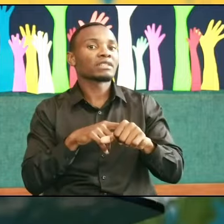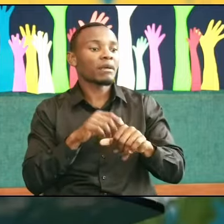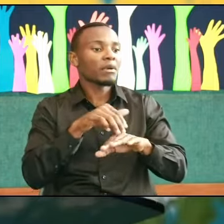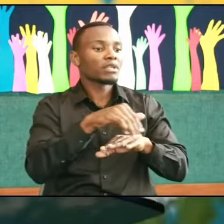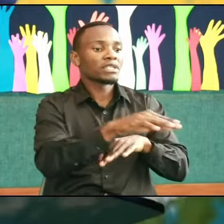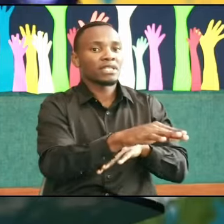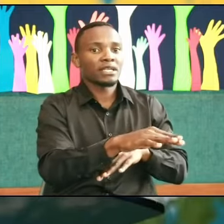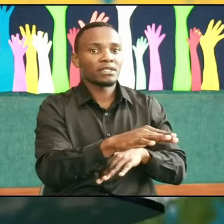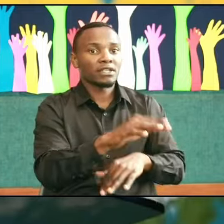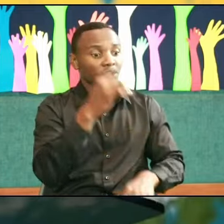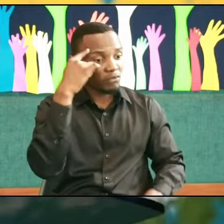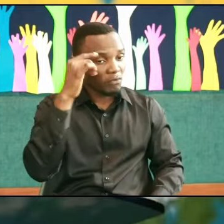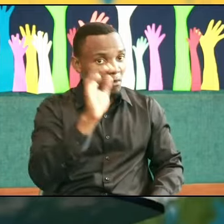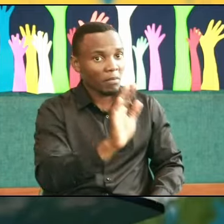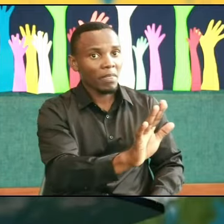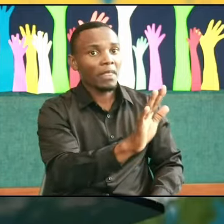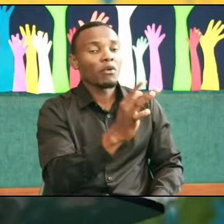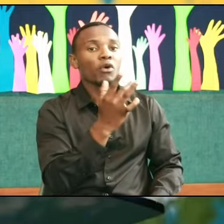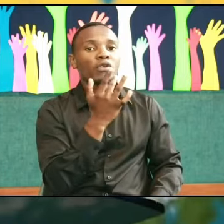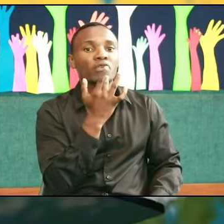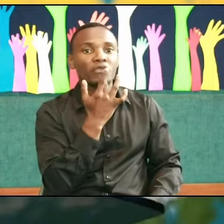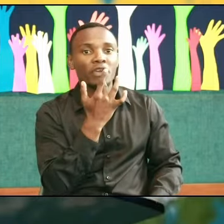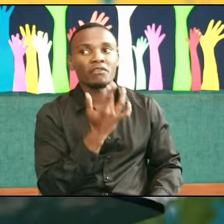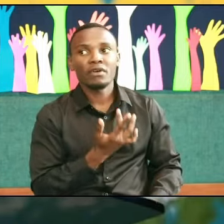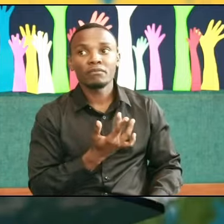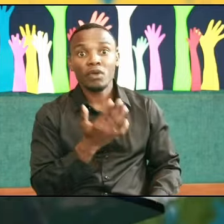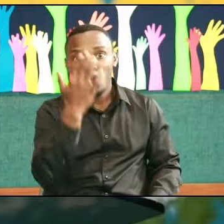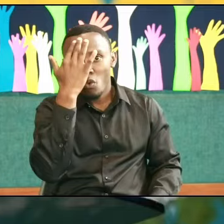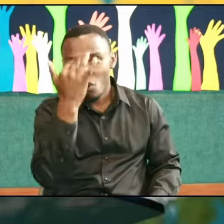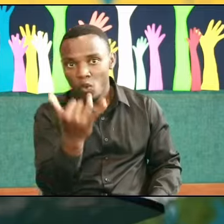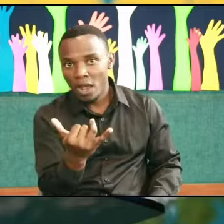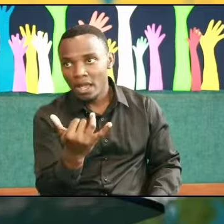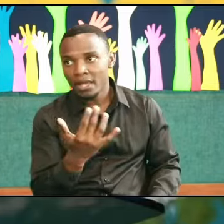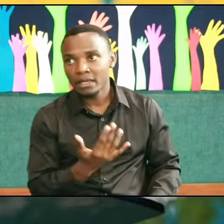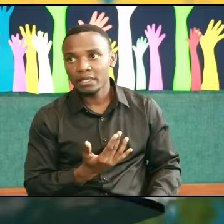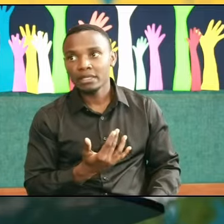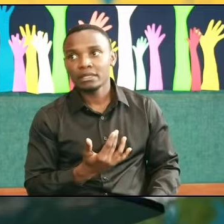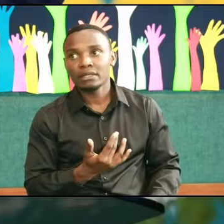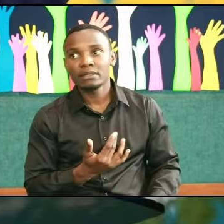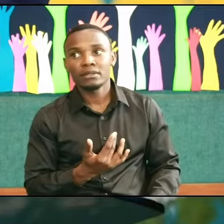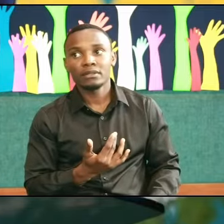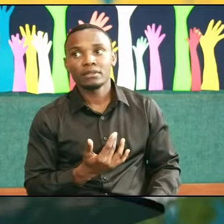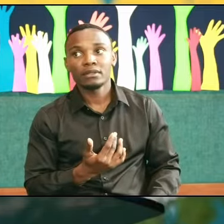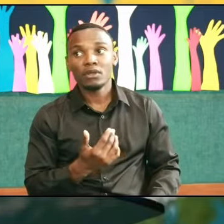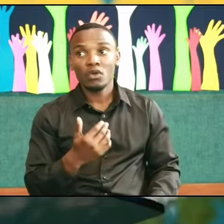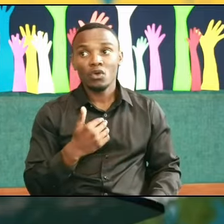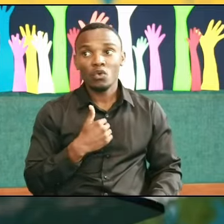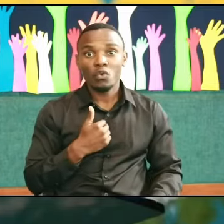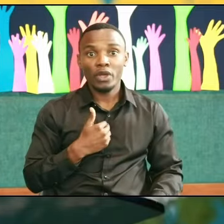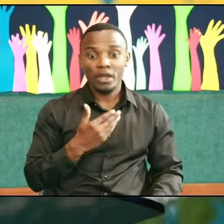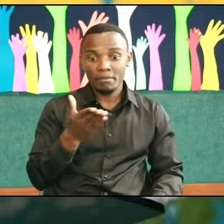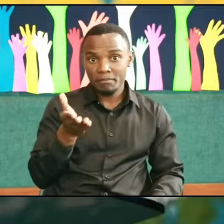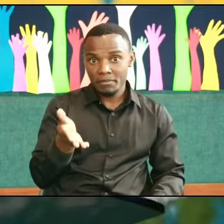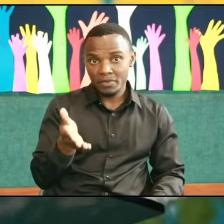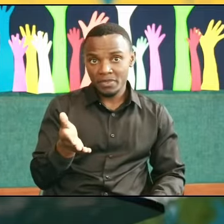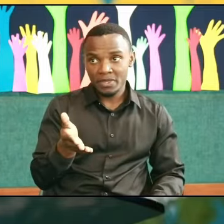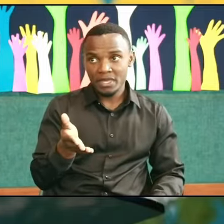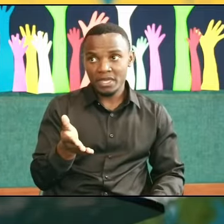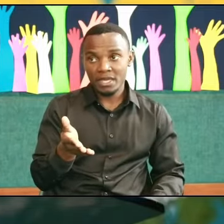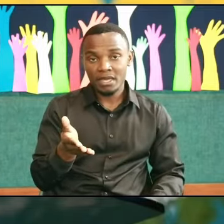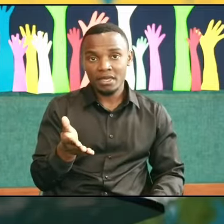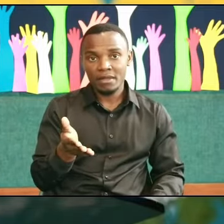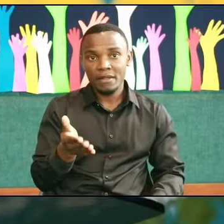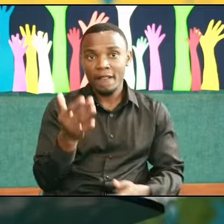it was for their favor. You know why? Because there was the tree of life in the garden. If